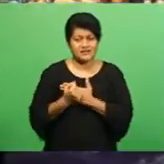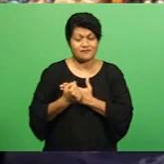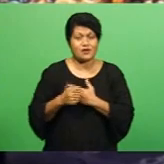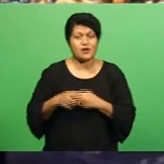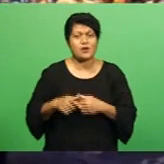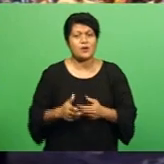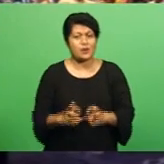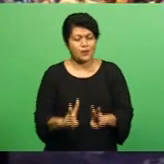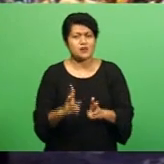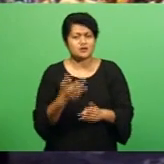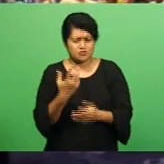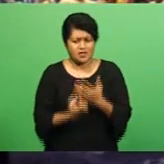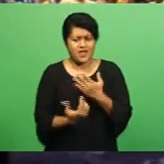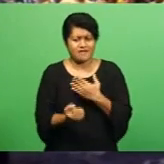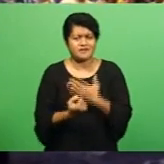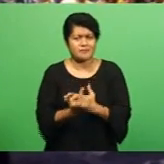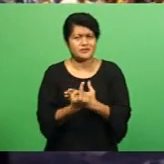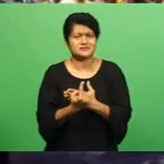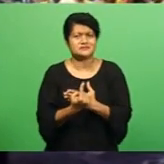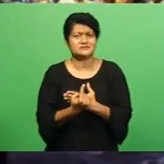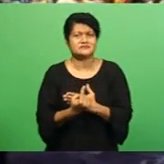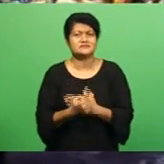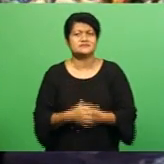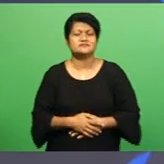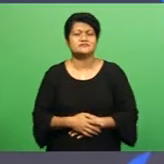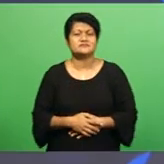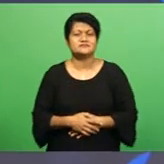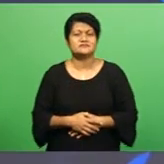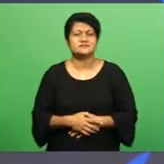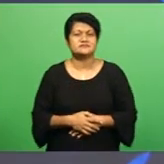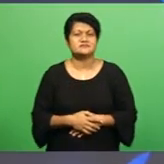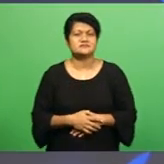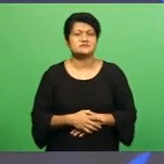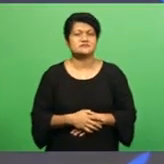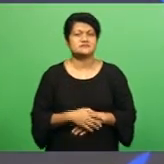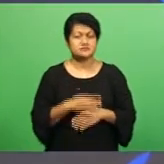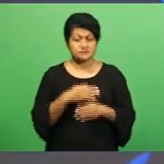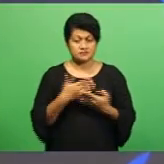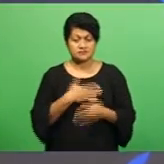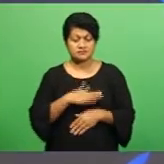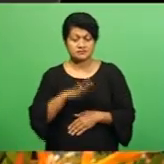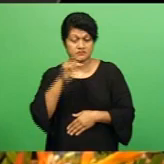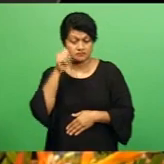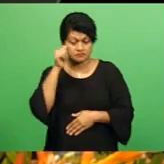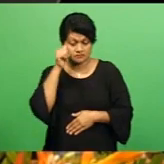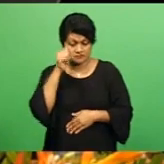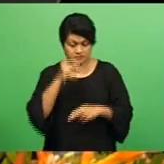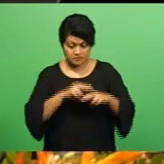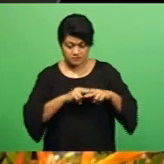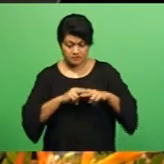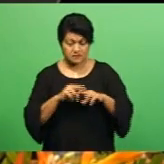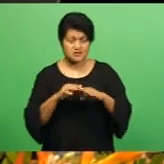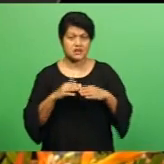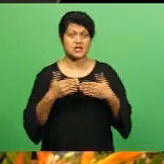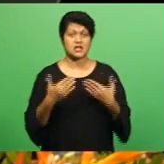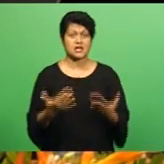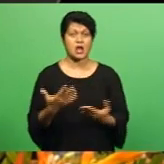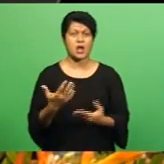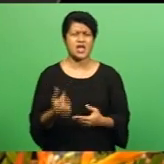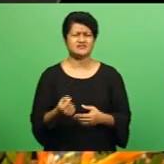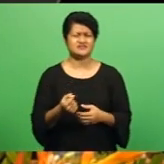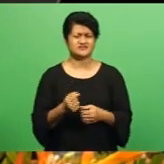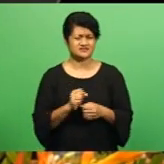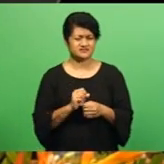We have made it known, we will continue to make it known, that Fiji belongs in a quarantine-free regional travel